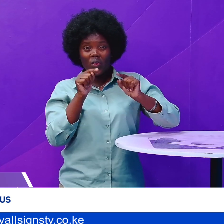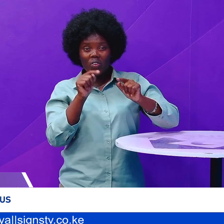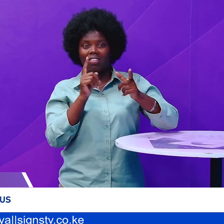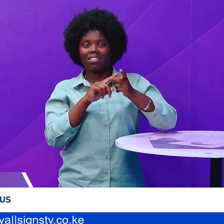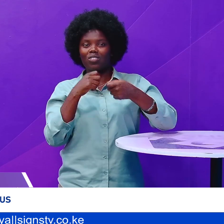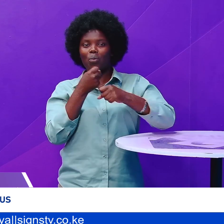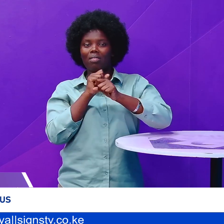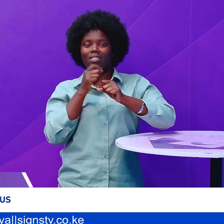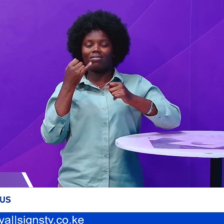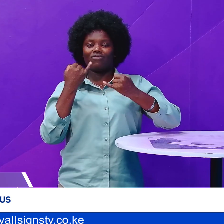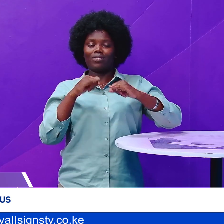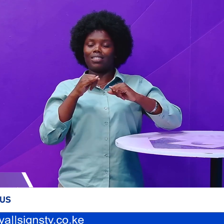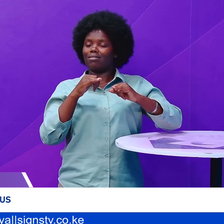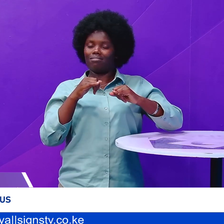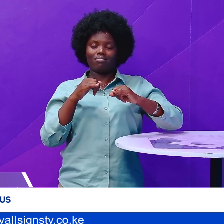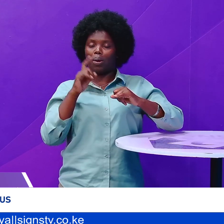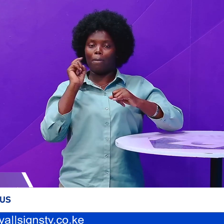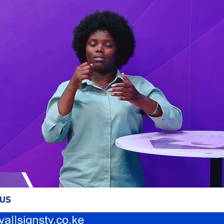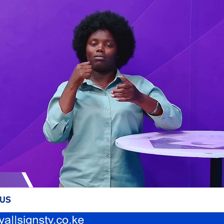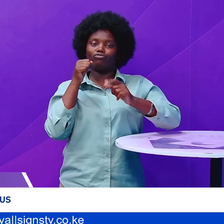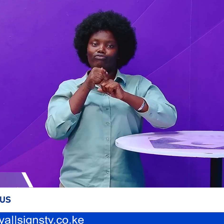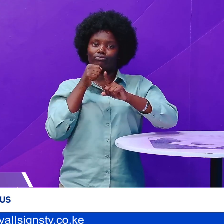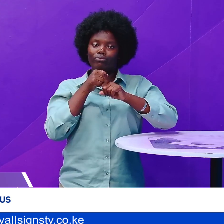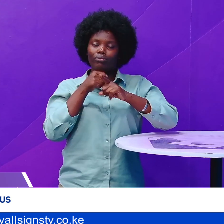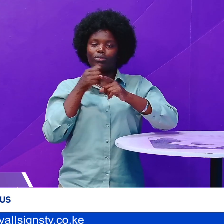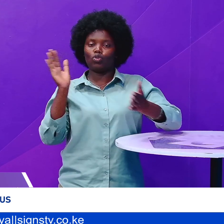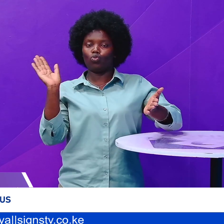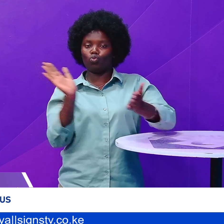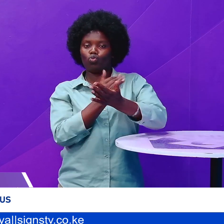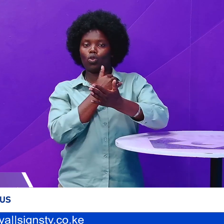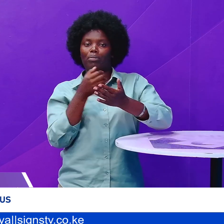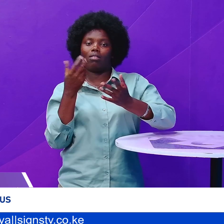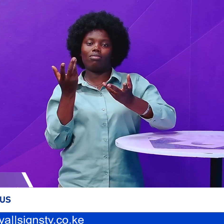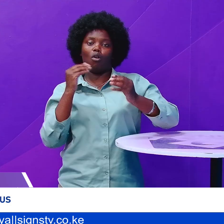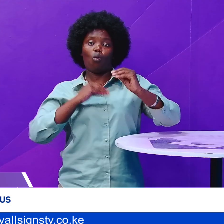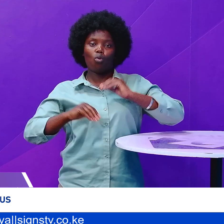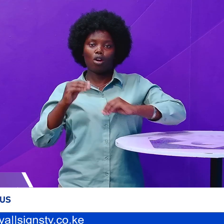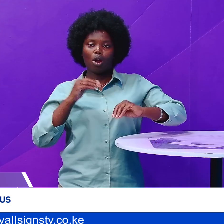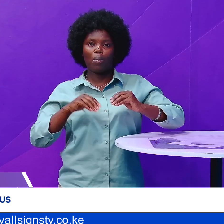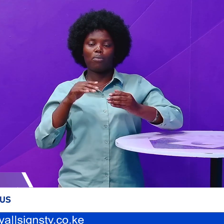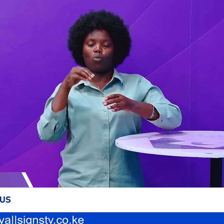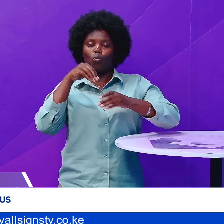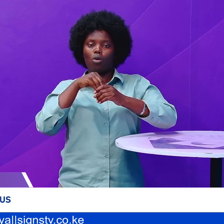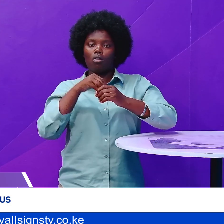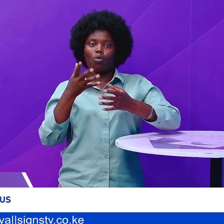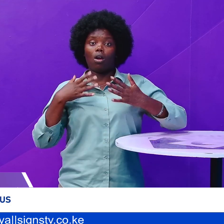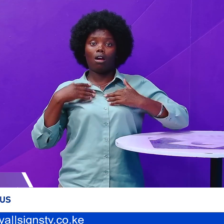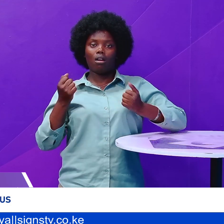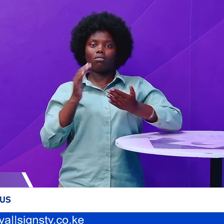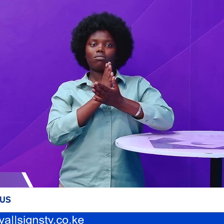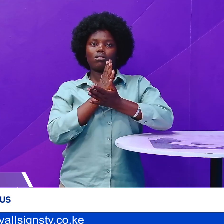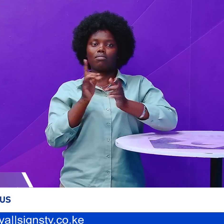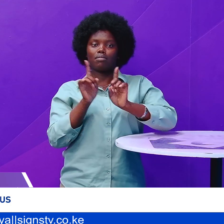Duale dismissed the demands, accusing the legislatures of engaging in